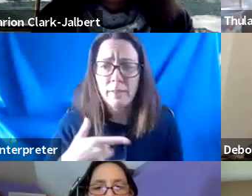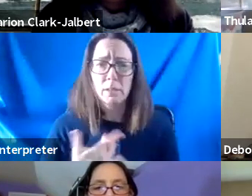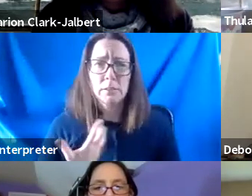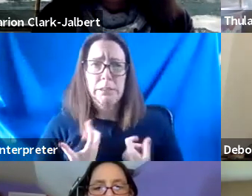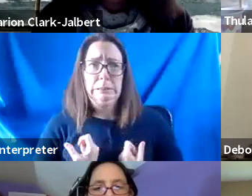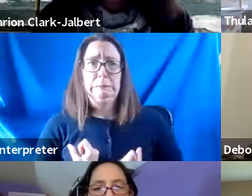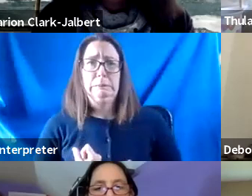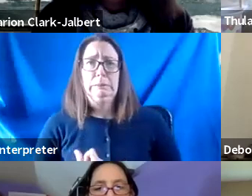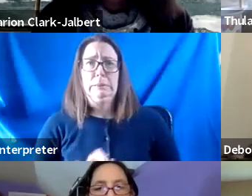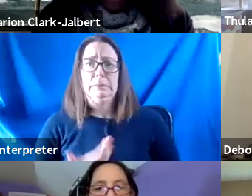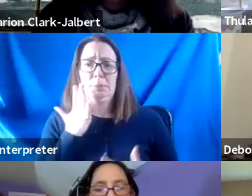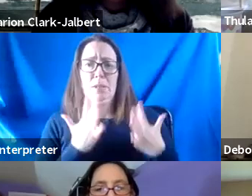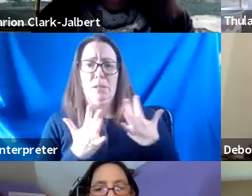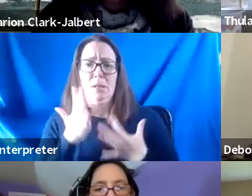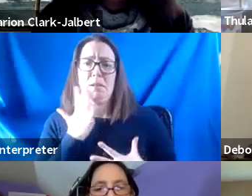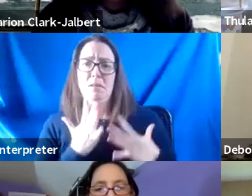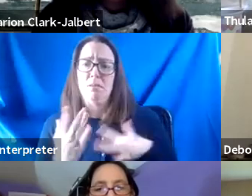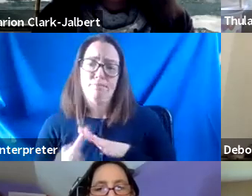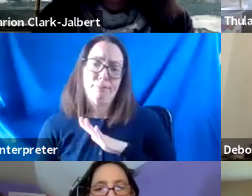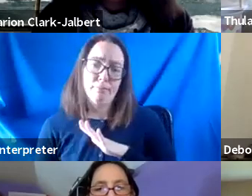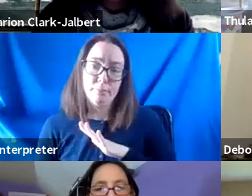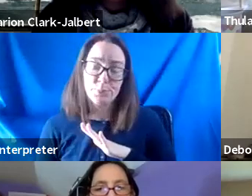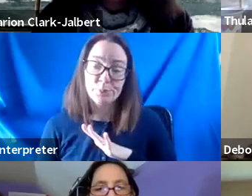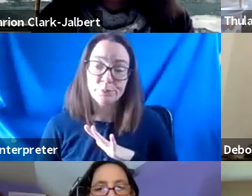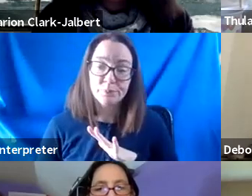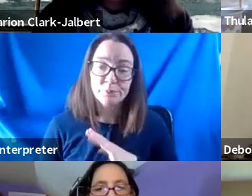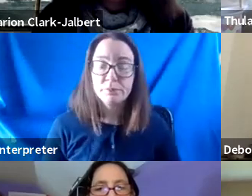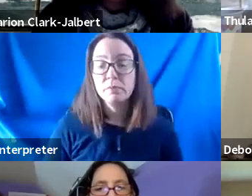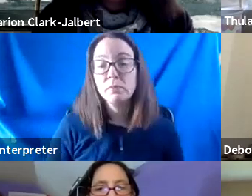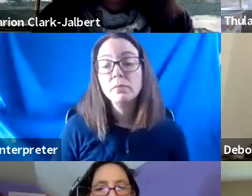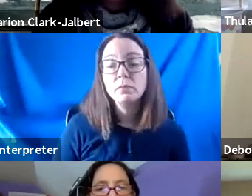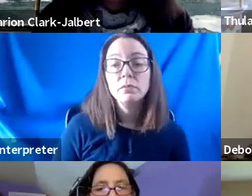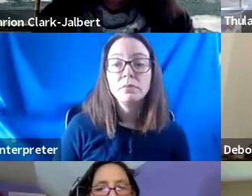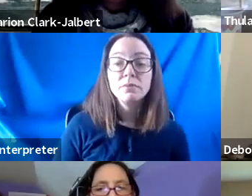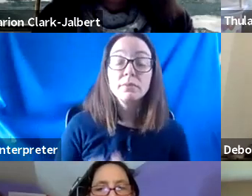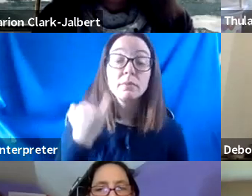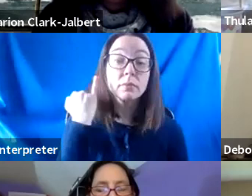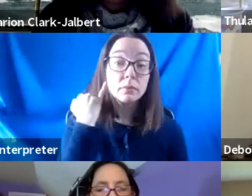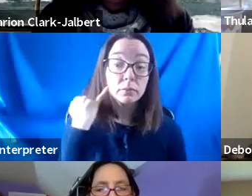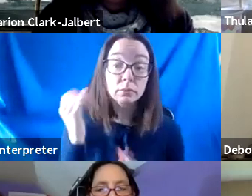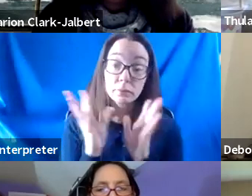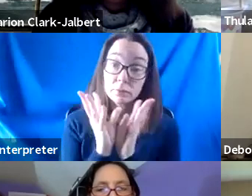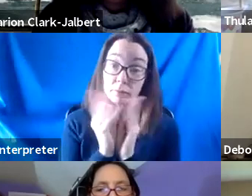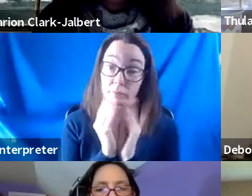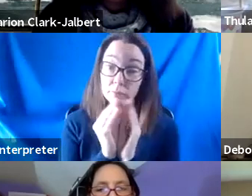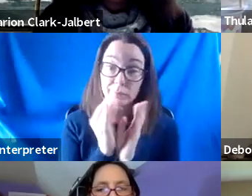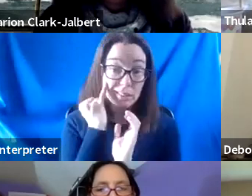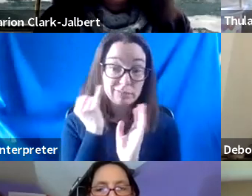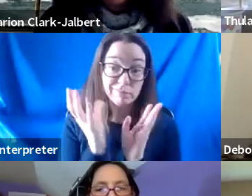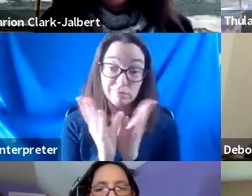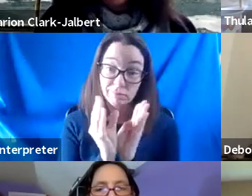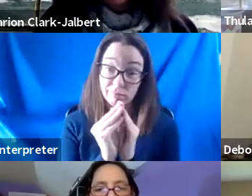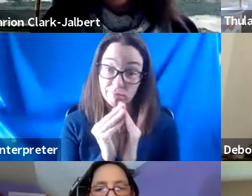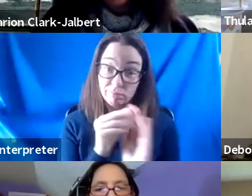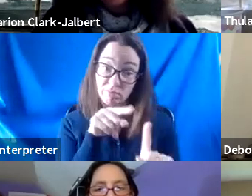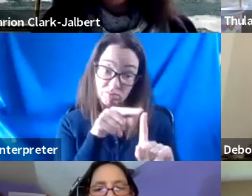them. If we're at a meeting with somebody who's like a new director of an organization and they have the ability to do really